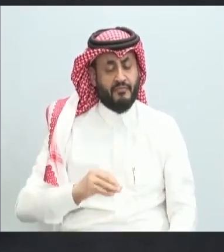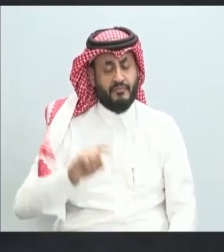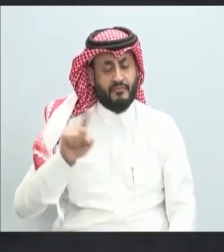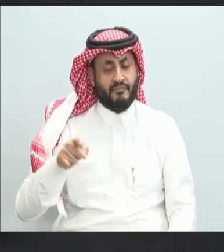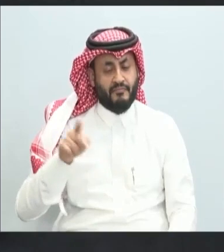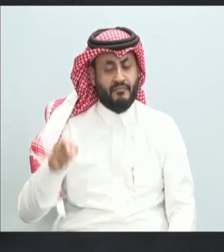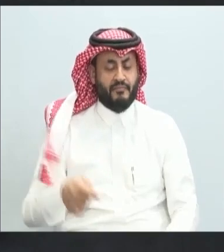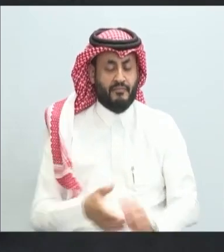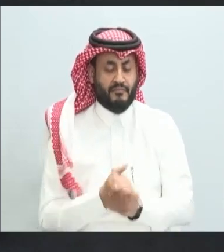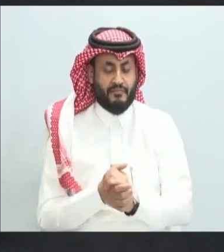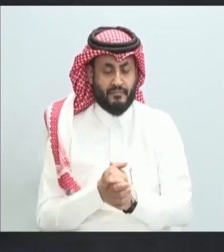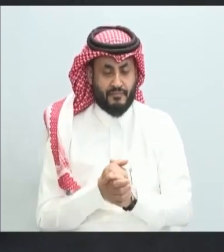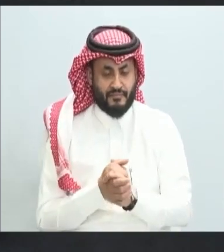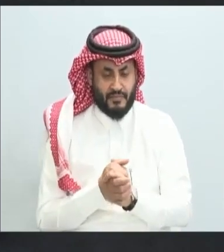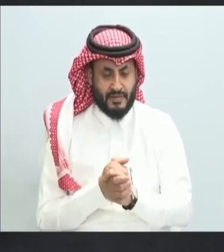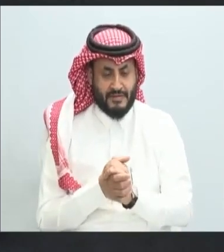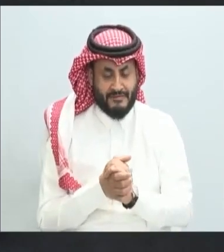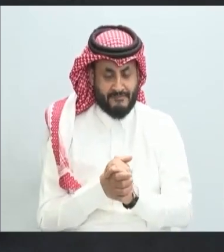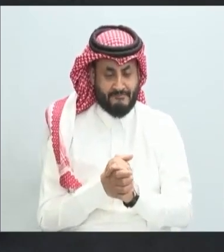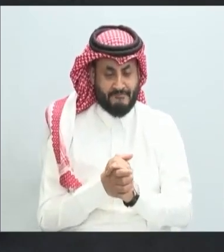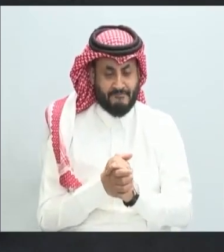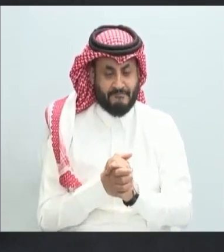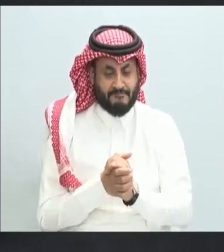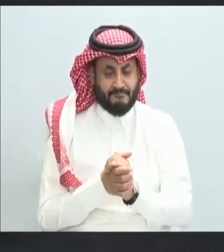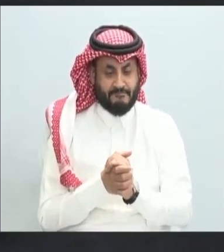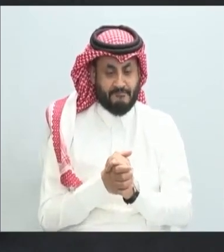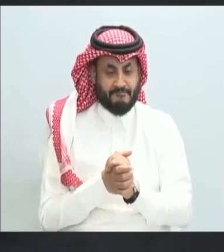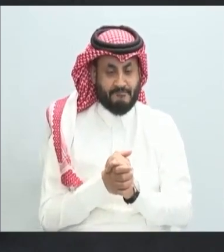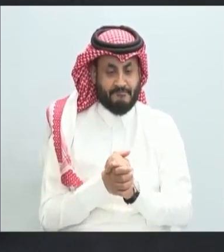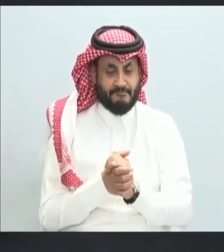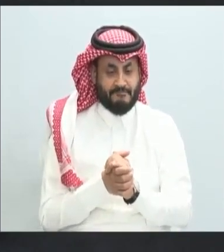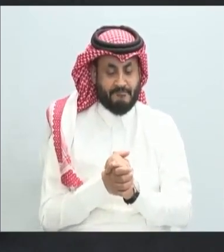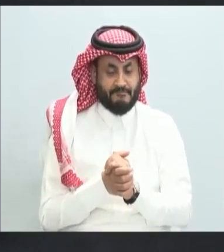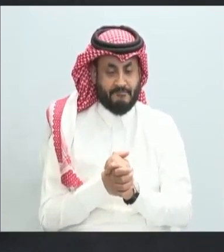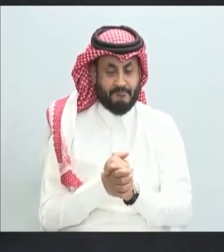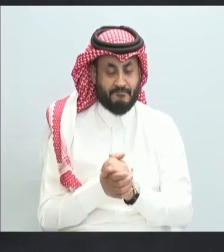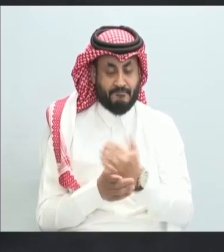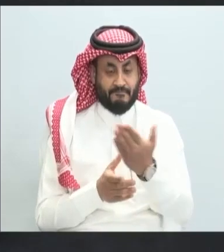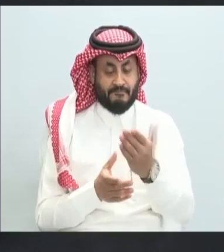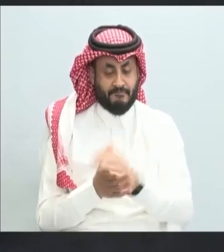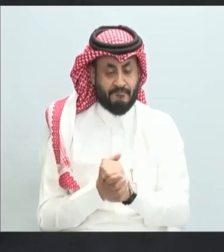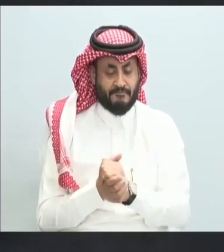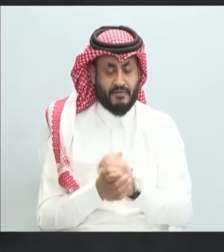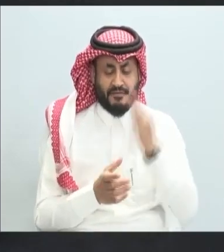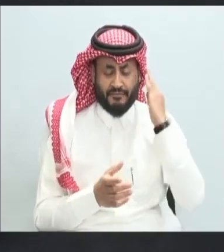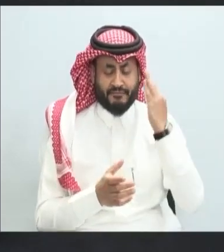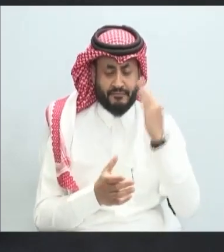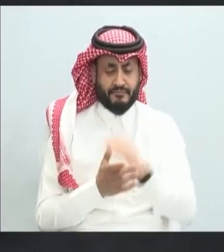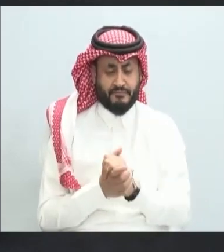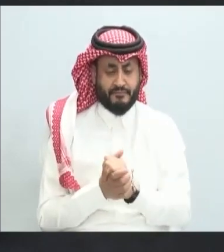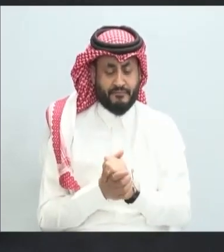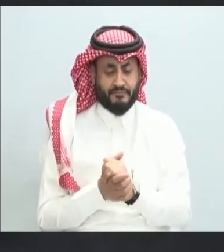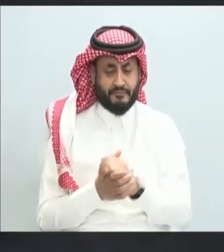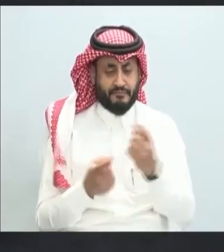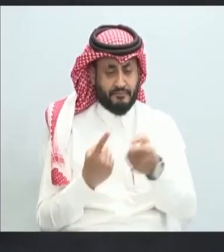and after this we will have questions to answer. So let's begin by listening